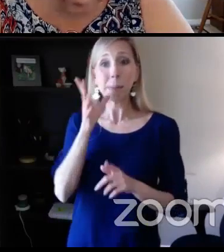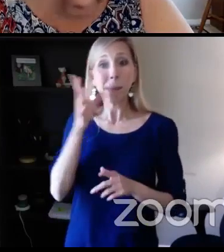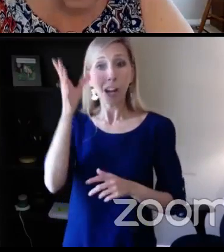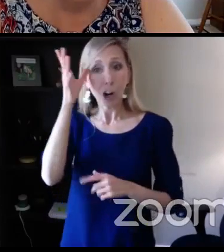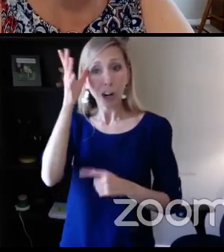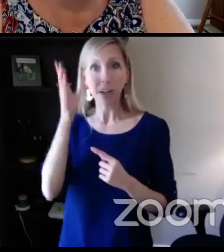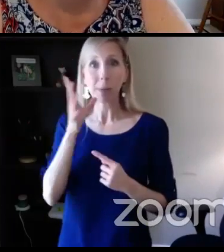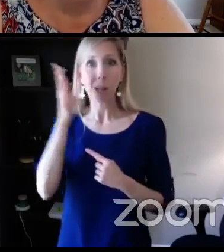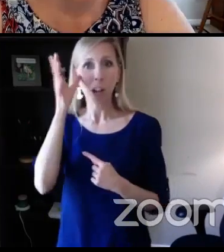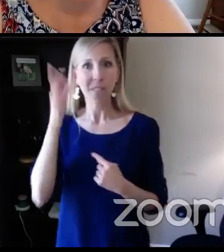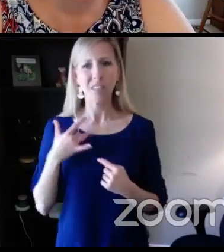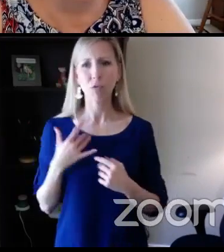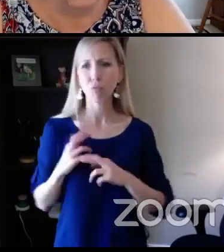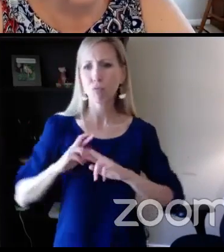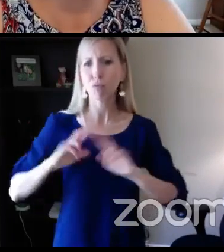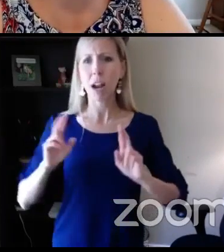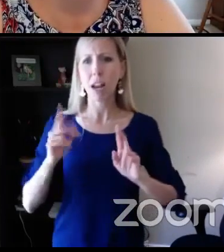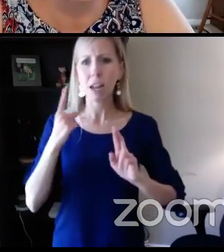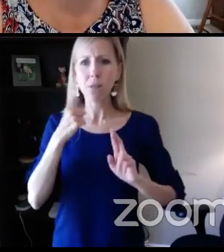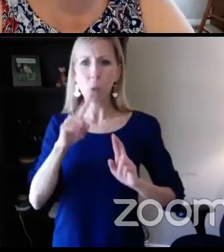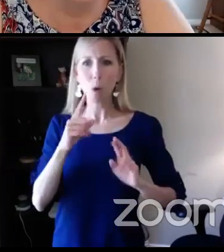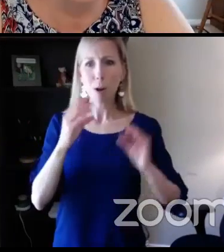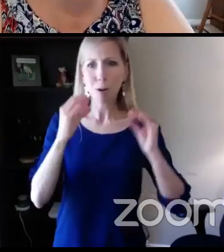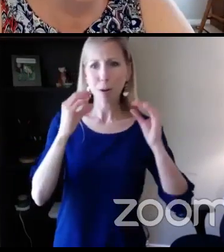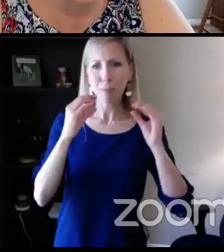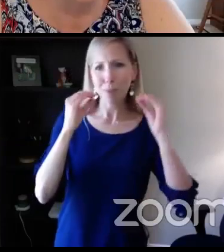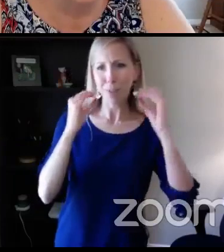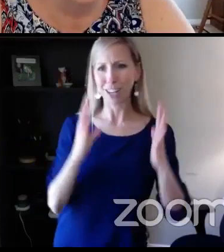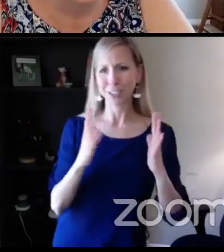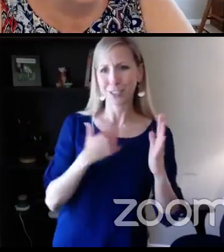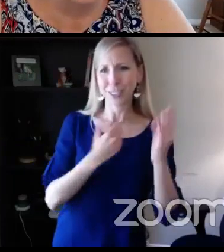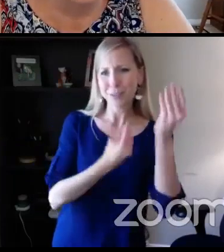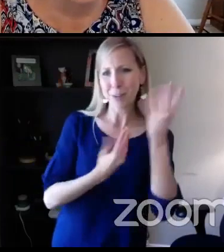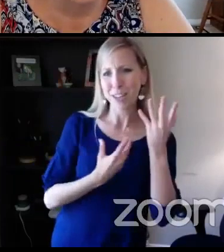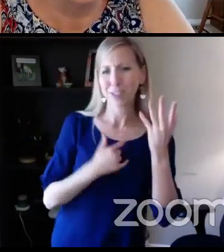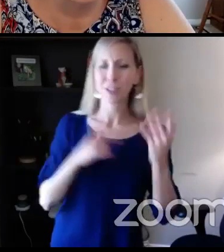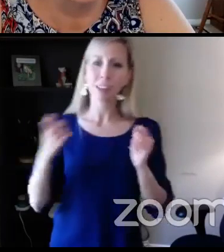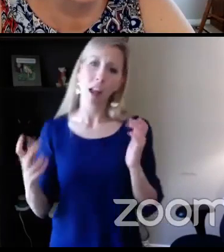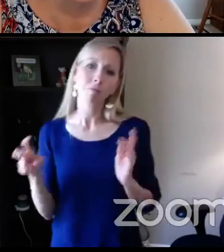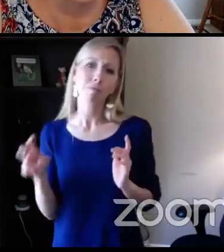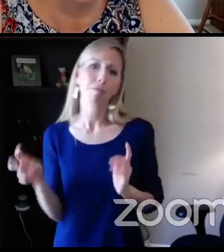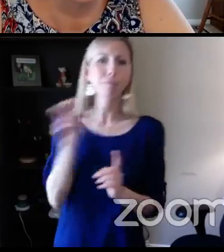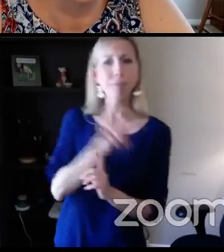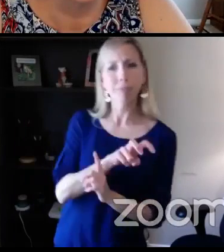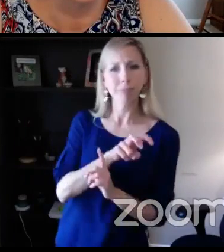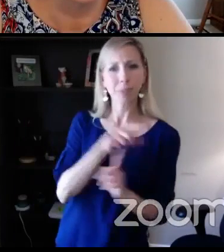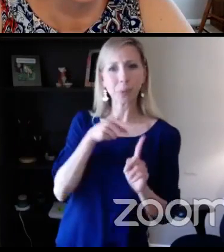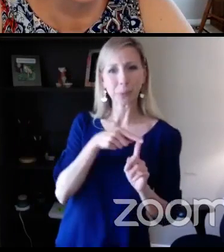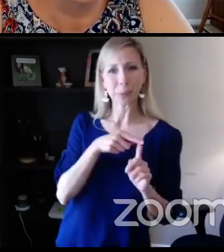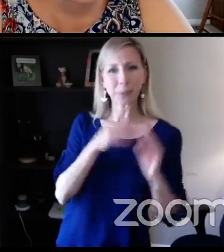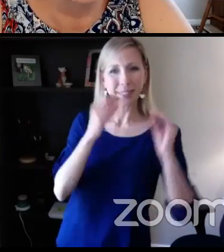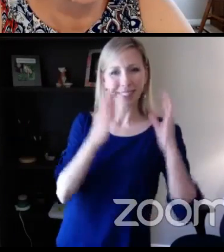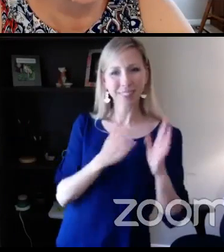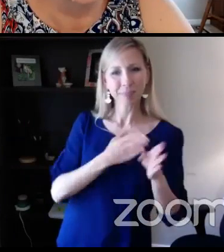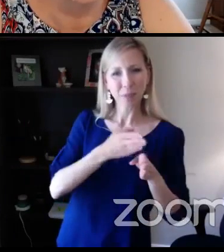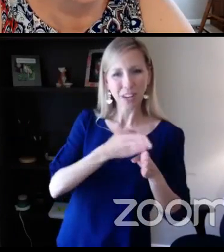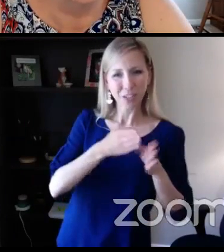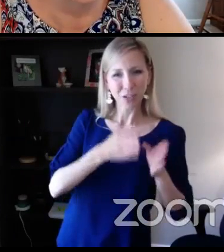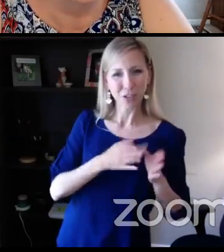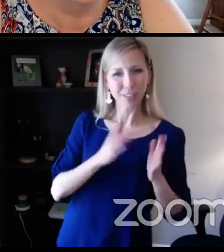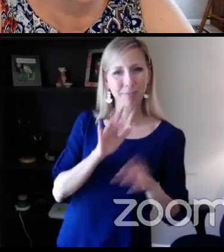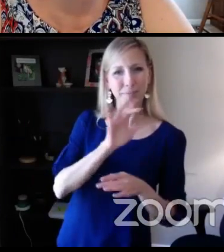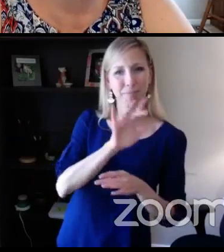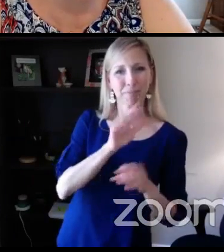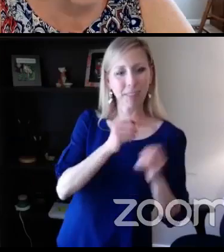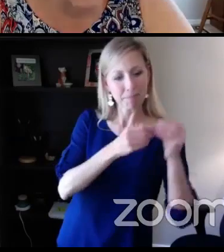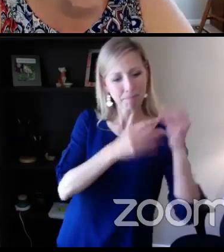you guys have created for professionals, utilize those resources there. So I love how everything is just created to be